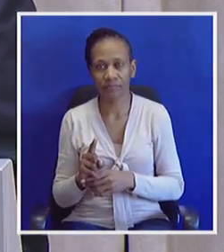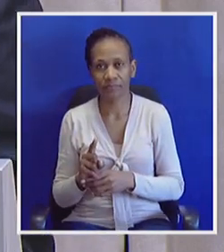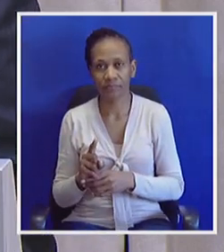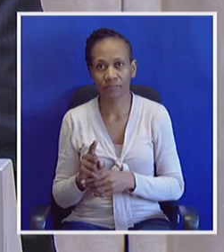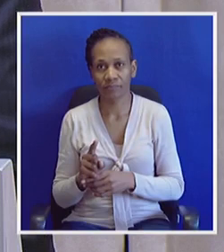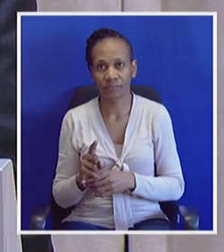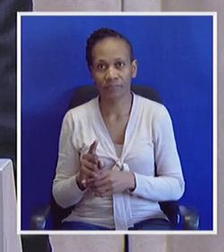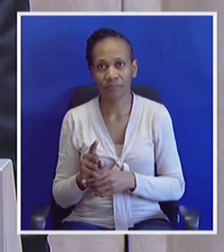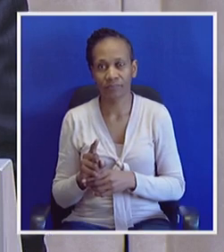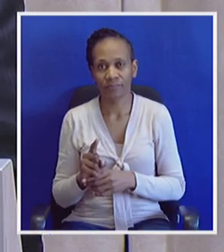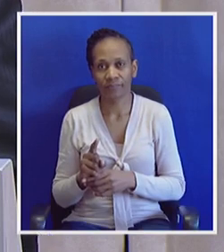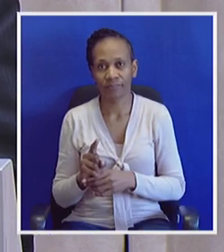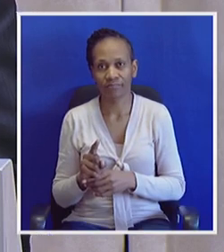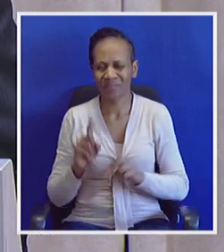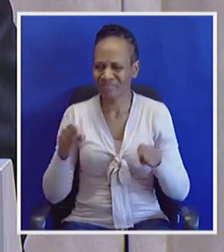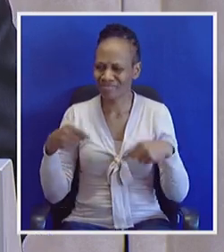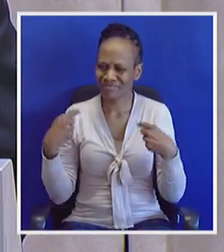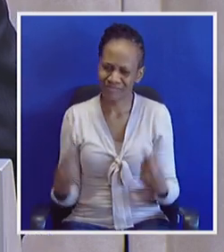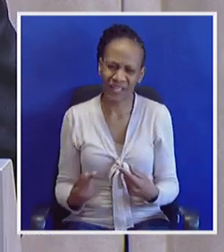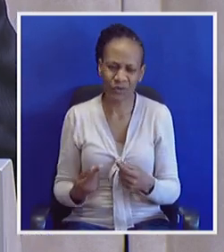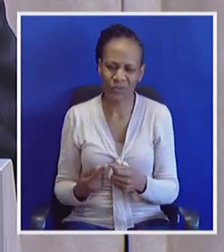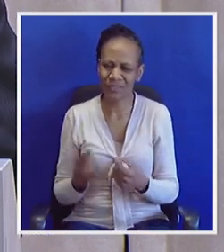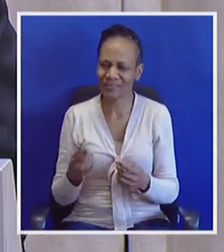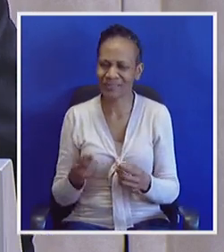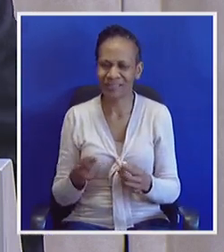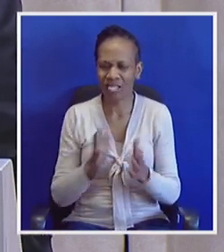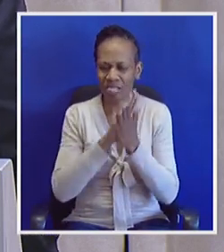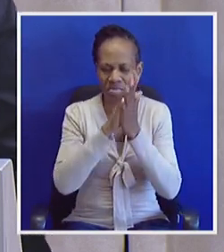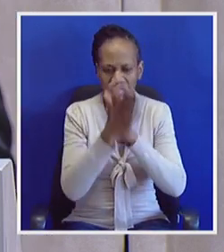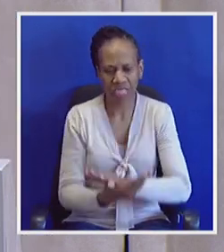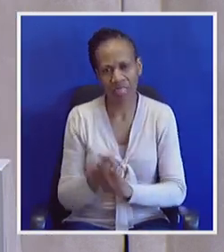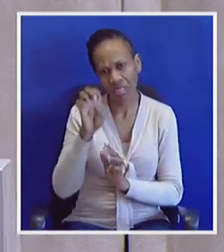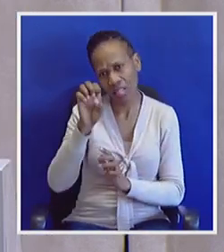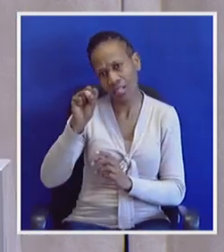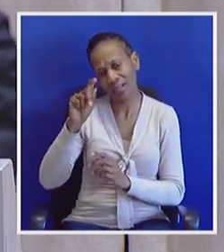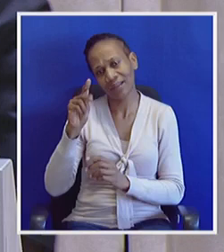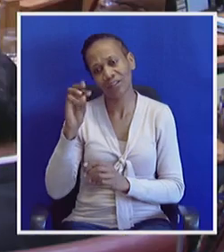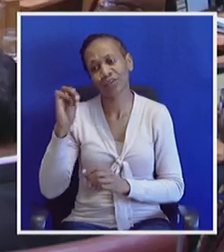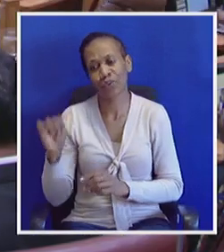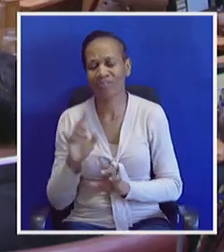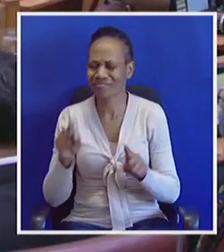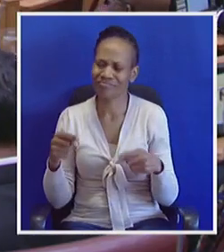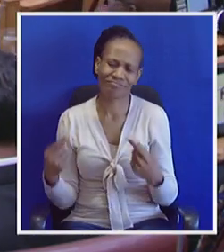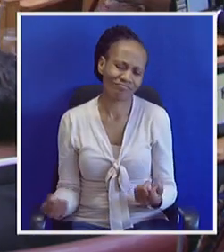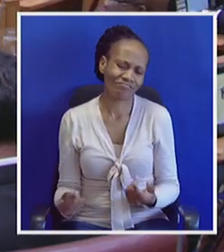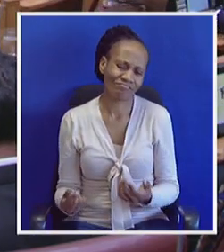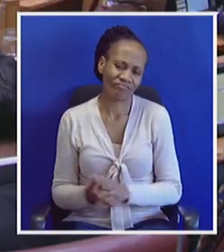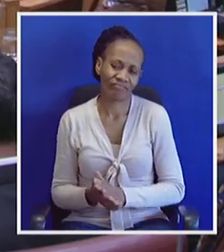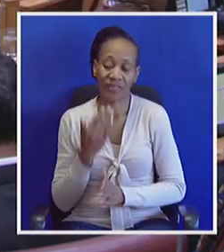do, drive Eskom into the ground. Thank you, Deputy President. Thank you. The Honorable Khaila.